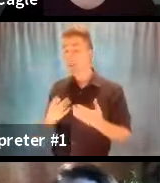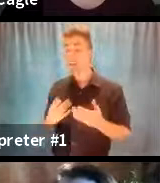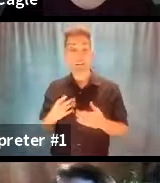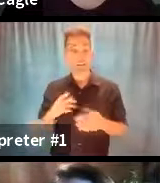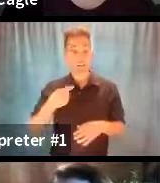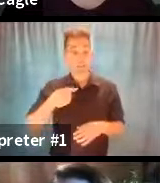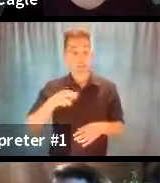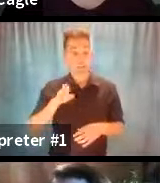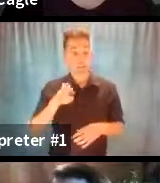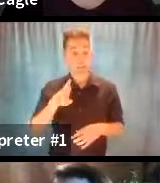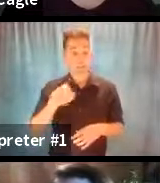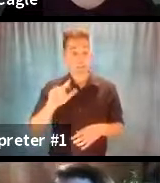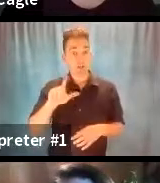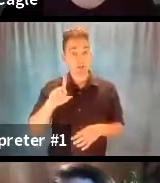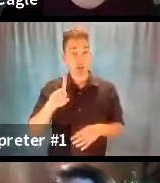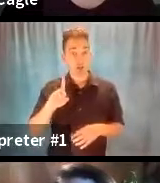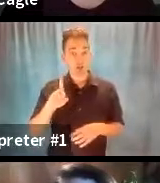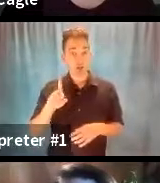Kleba?